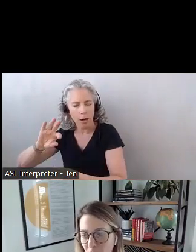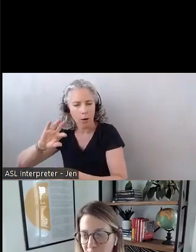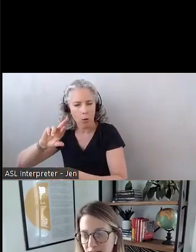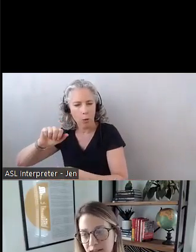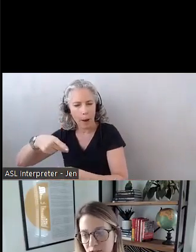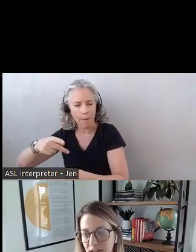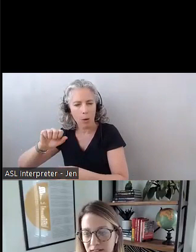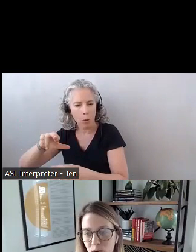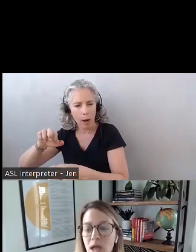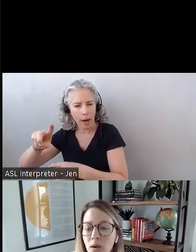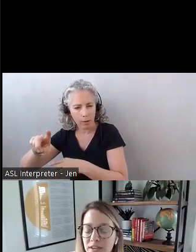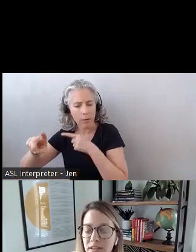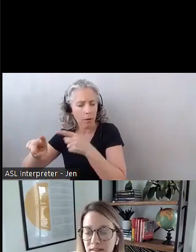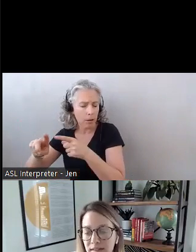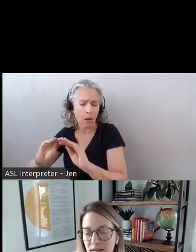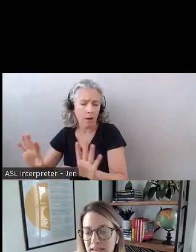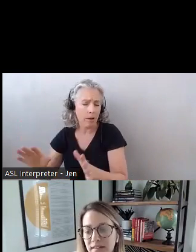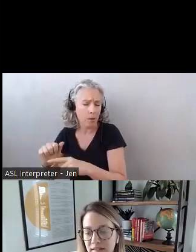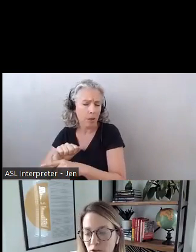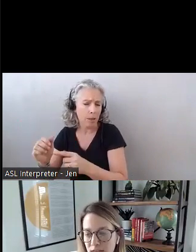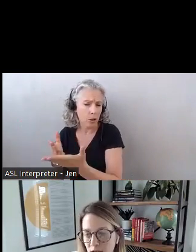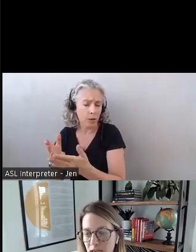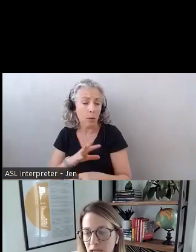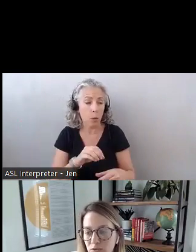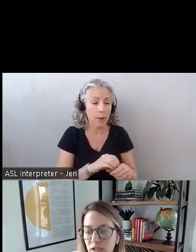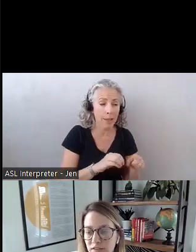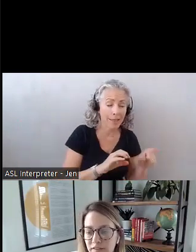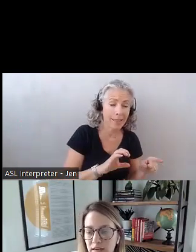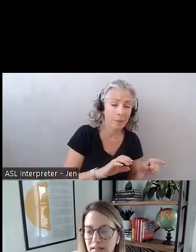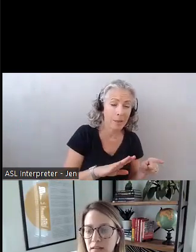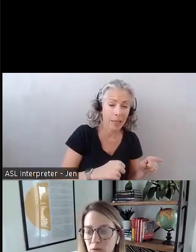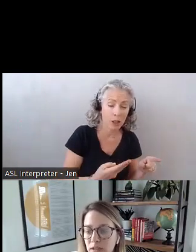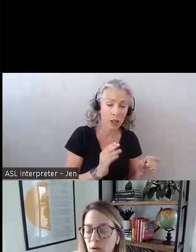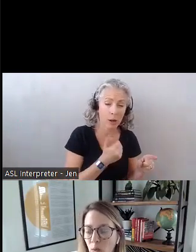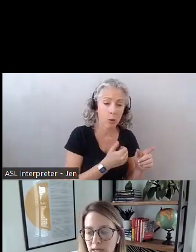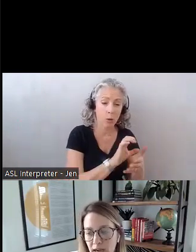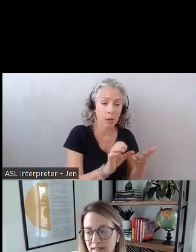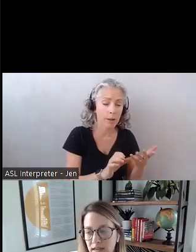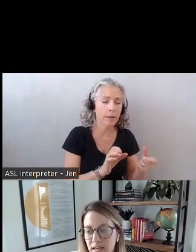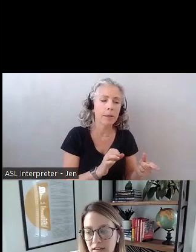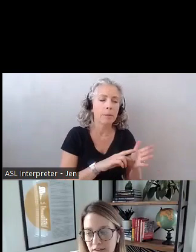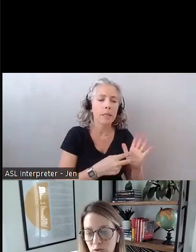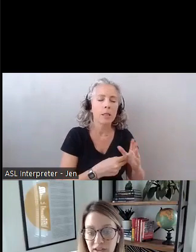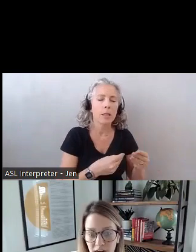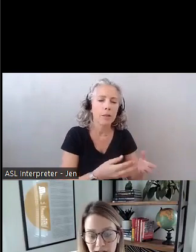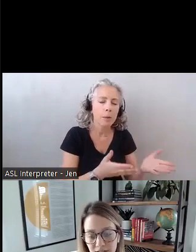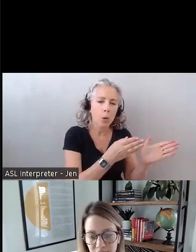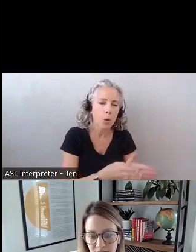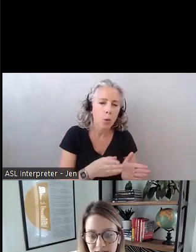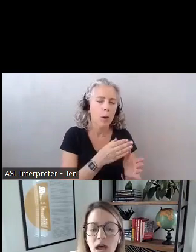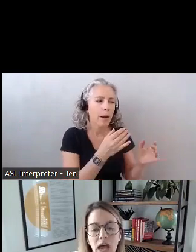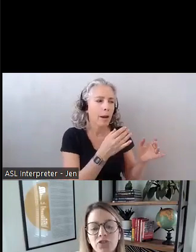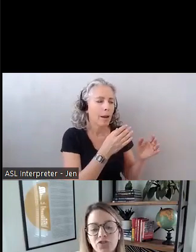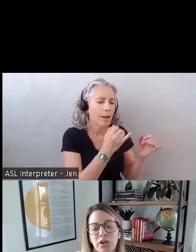an evidence-based practice and service. So within the CCBHC criteria, it's really defined as deliberately organizing an individual's